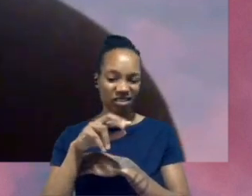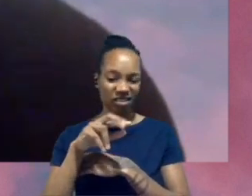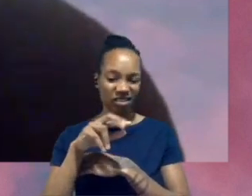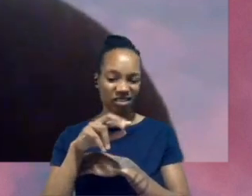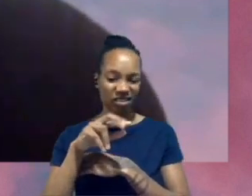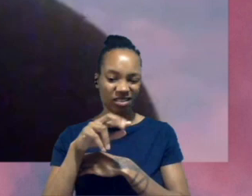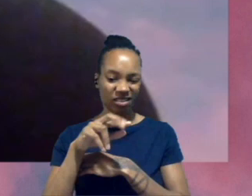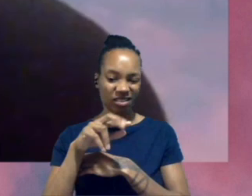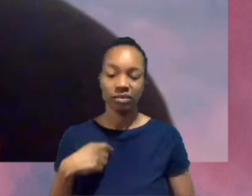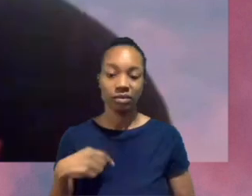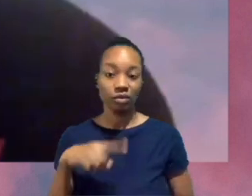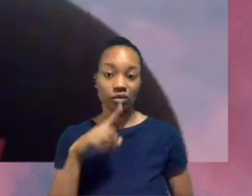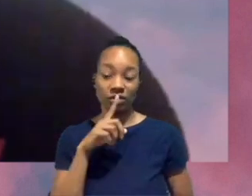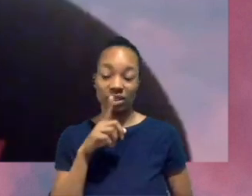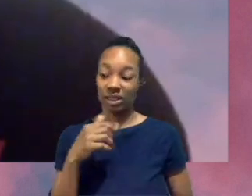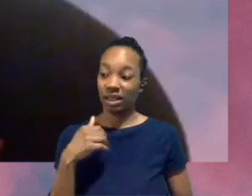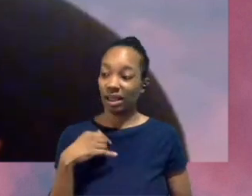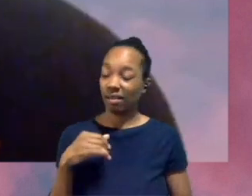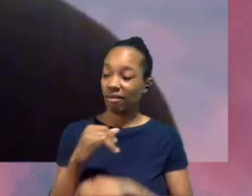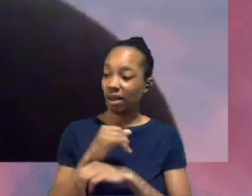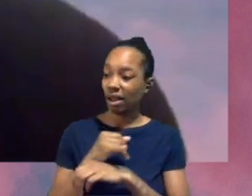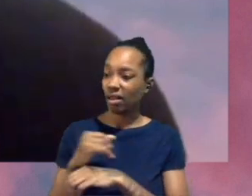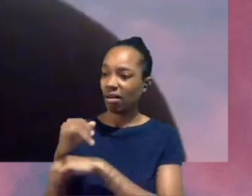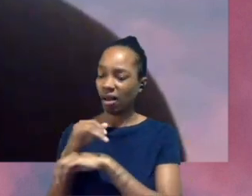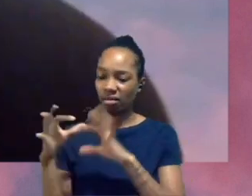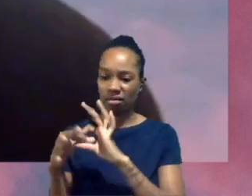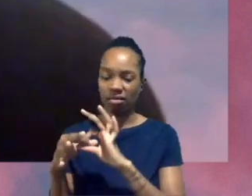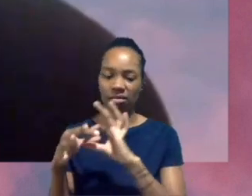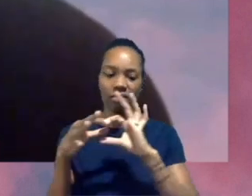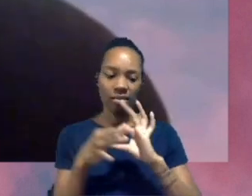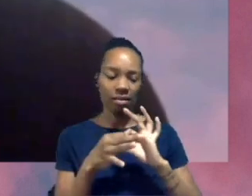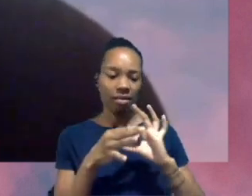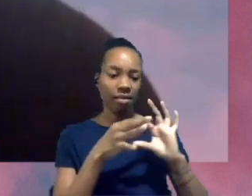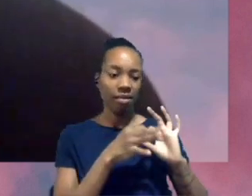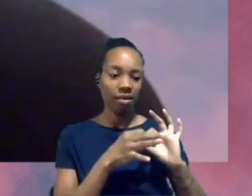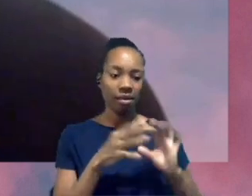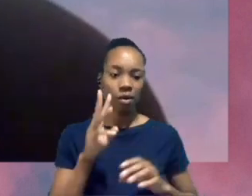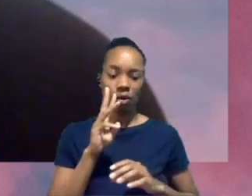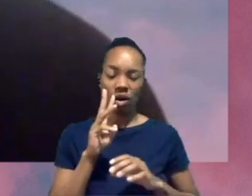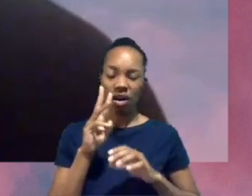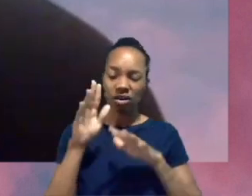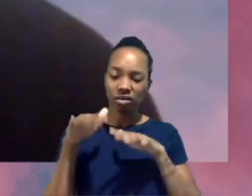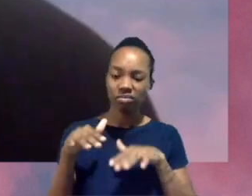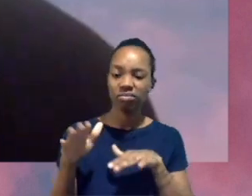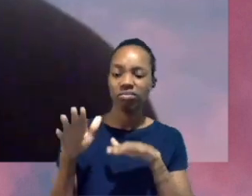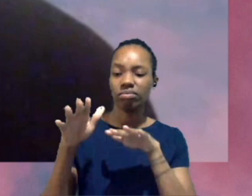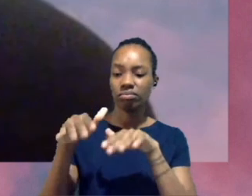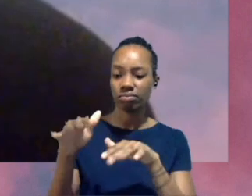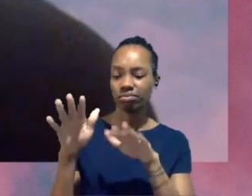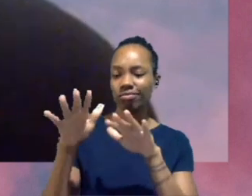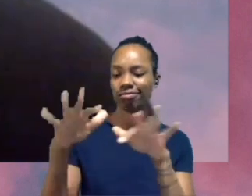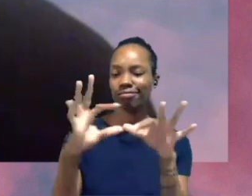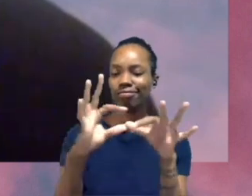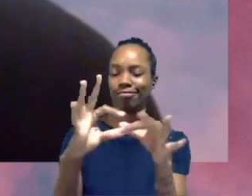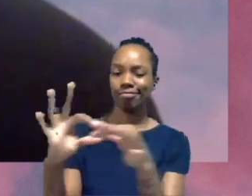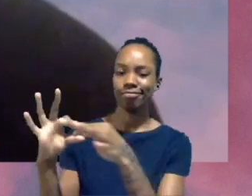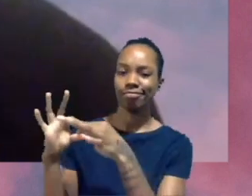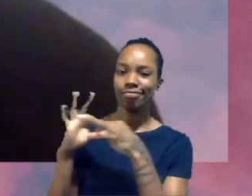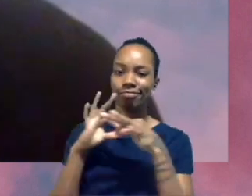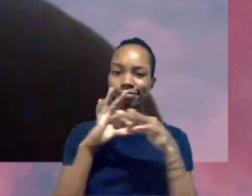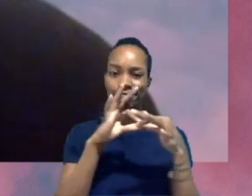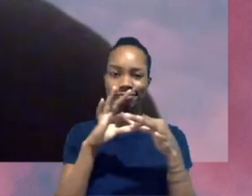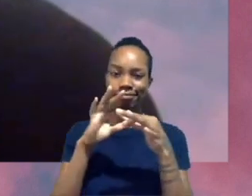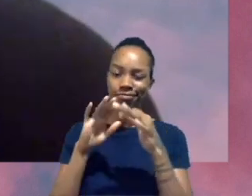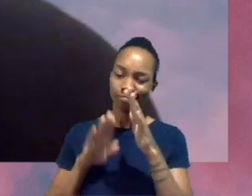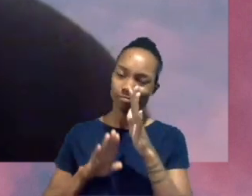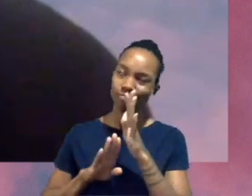on boats of bamboo. The ocean connects us like waves. We rise together with the tides, and when we fall